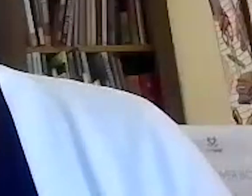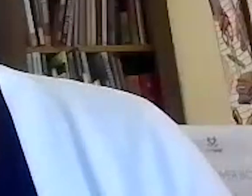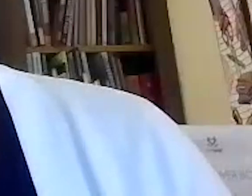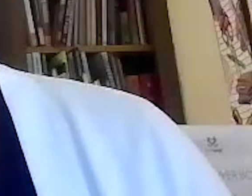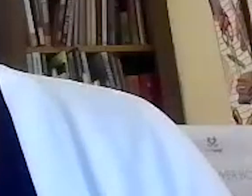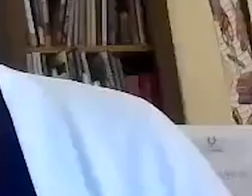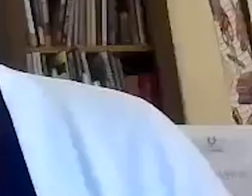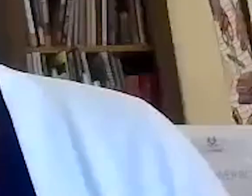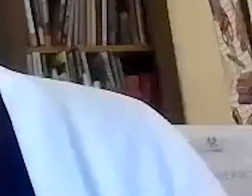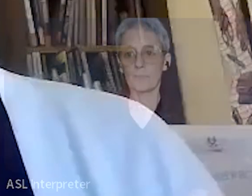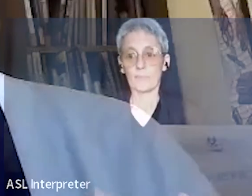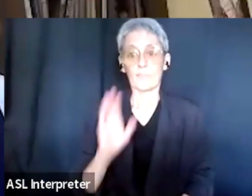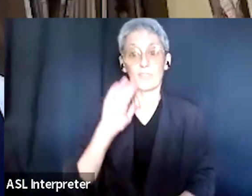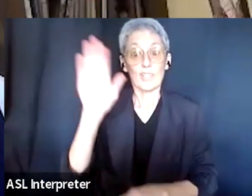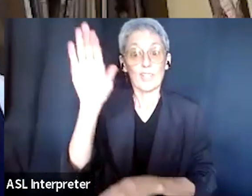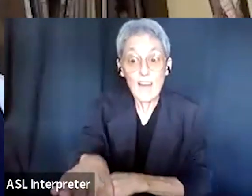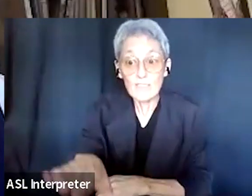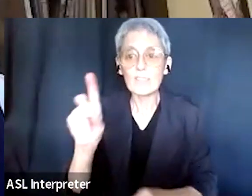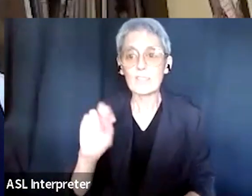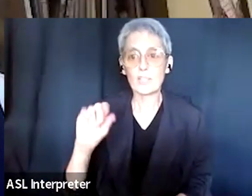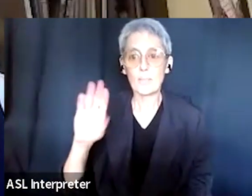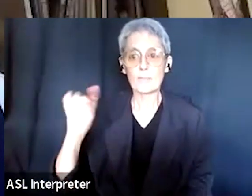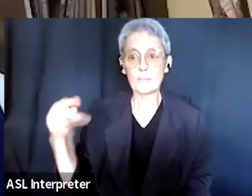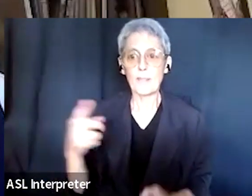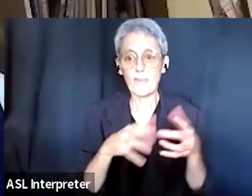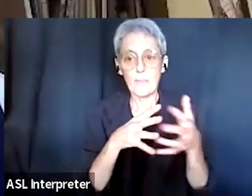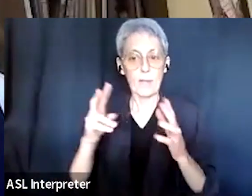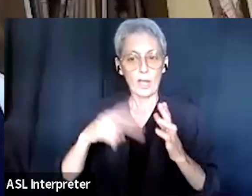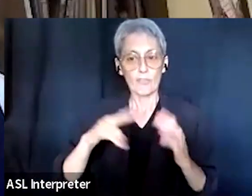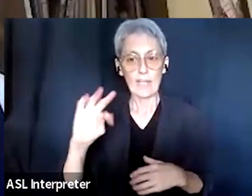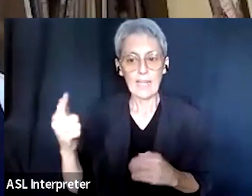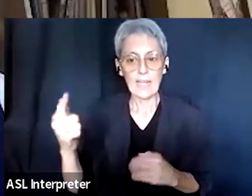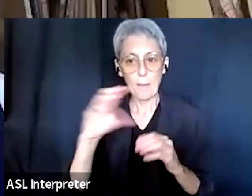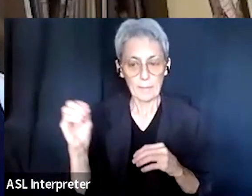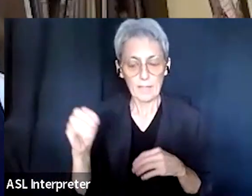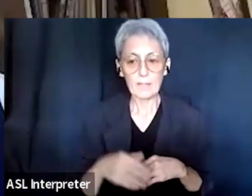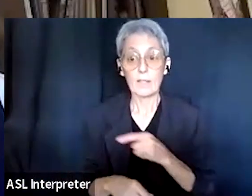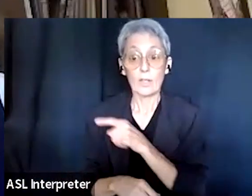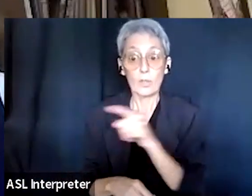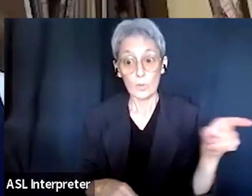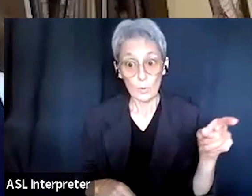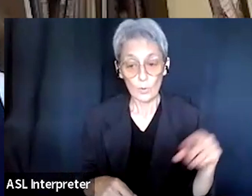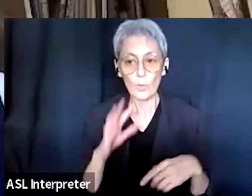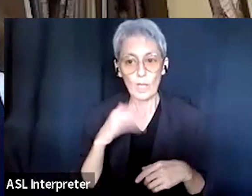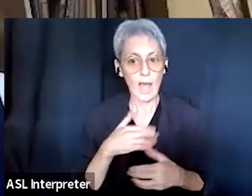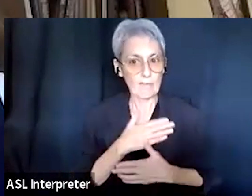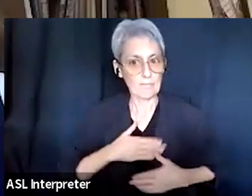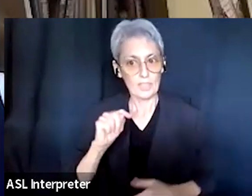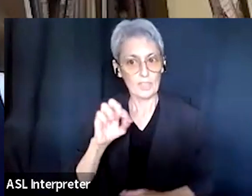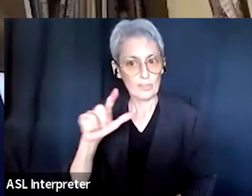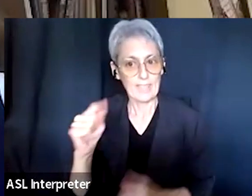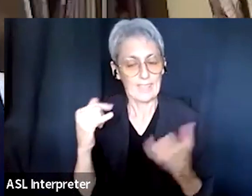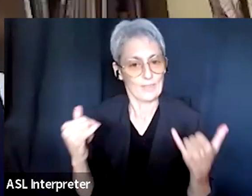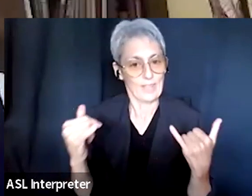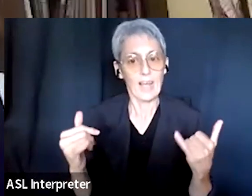I'm Dr. Barb Smith from American Reading Company, and you are in for a treat. I am so happy